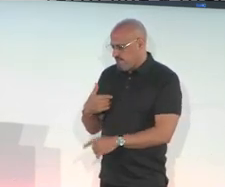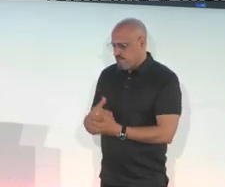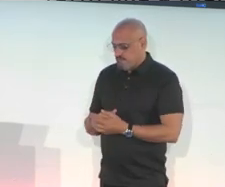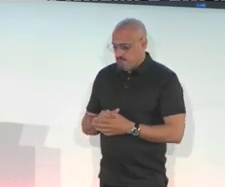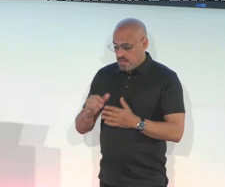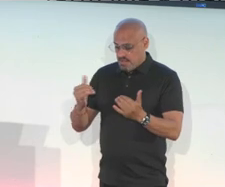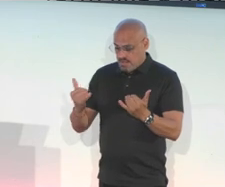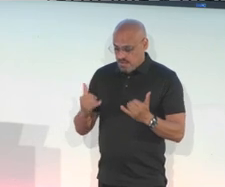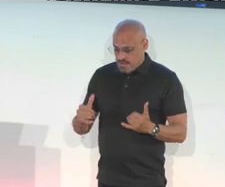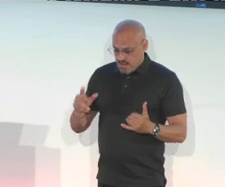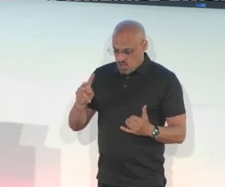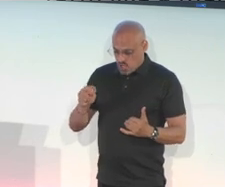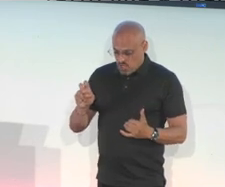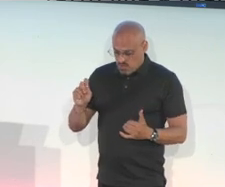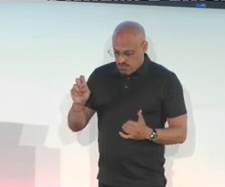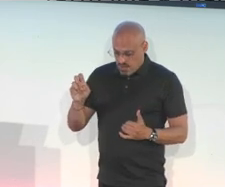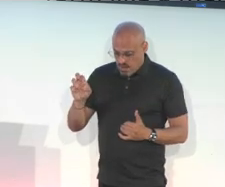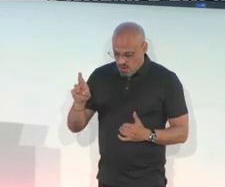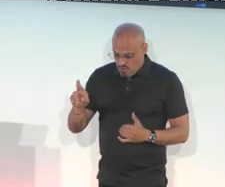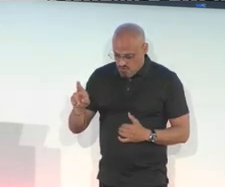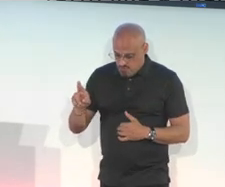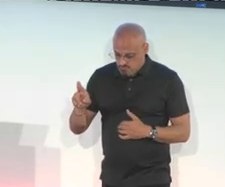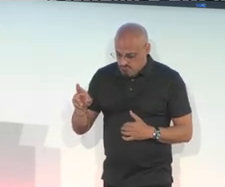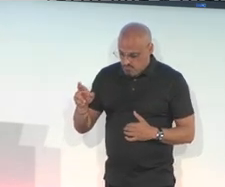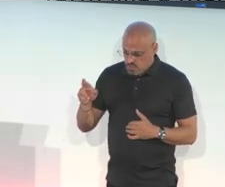the word error rate I got on this was